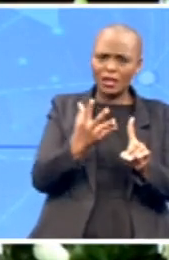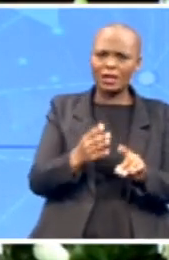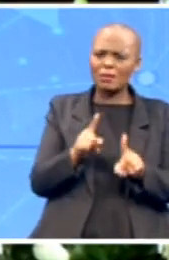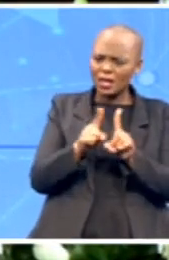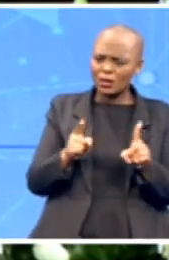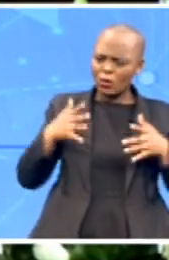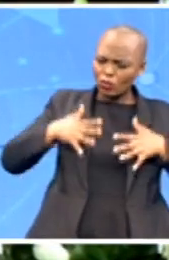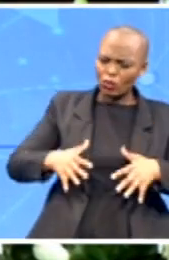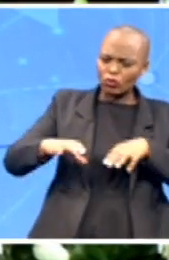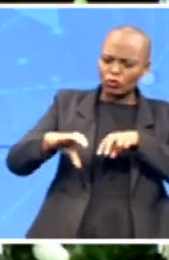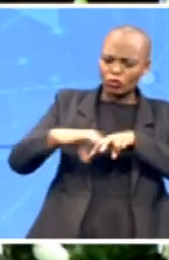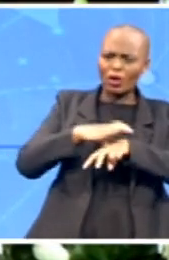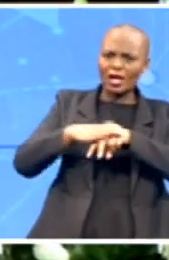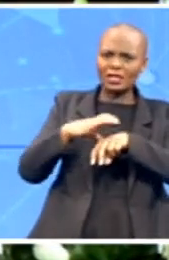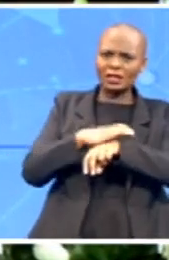Komphela,